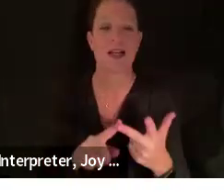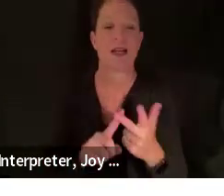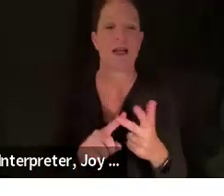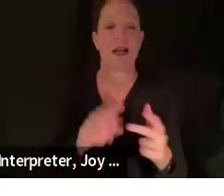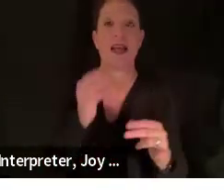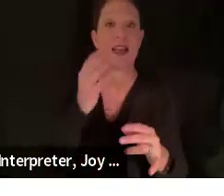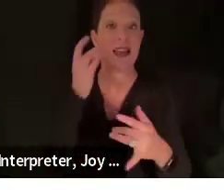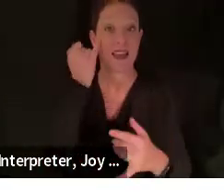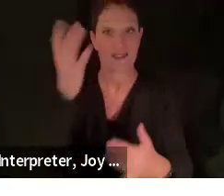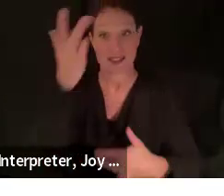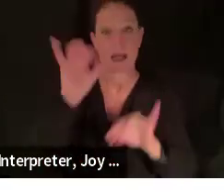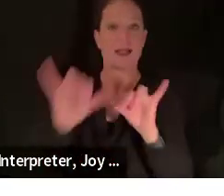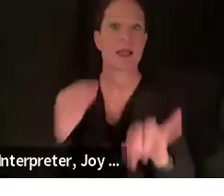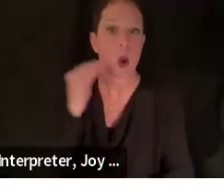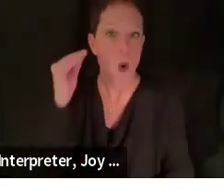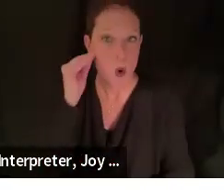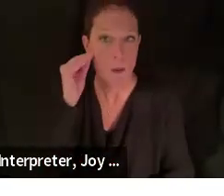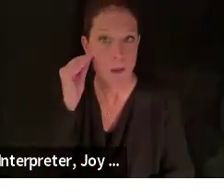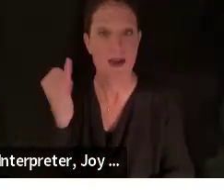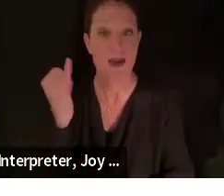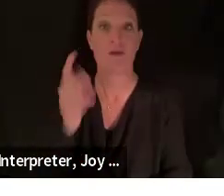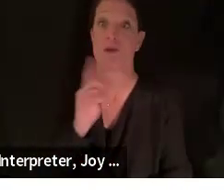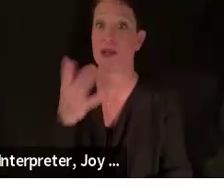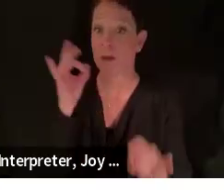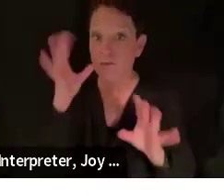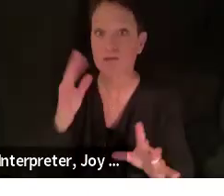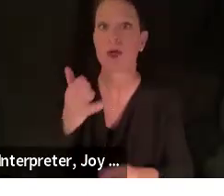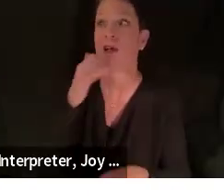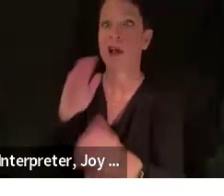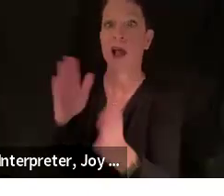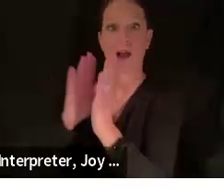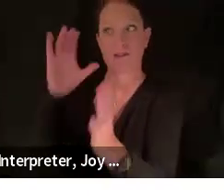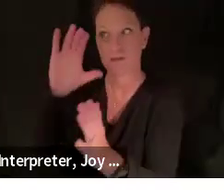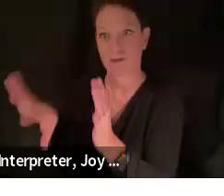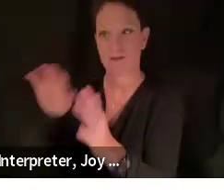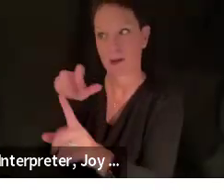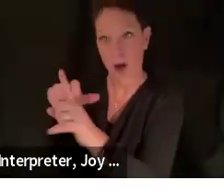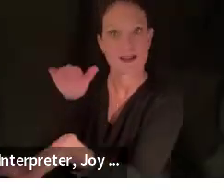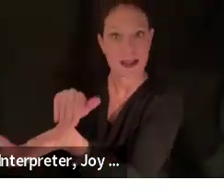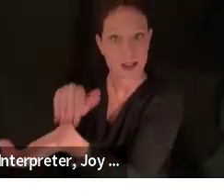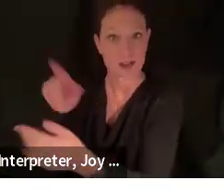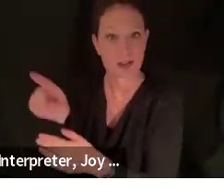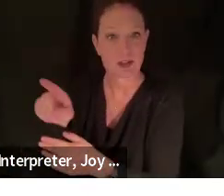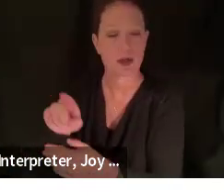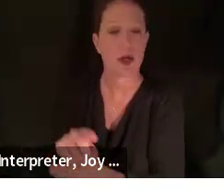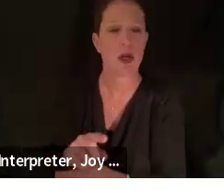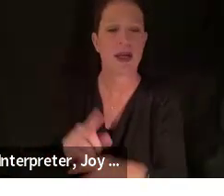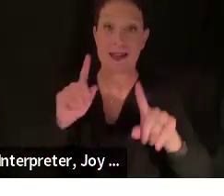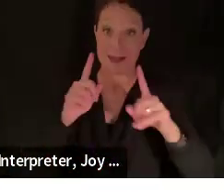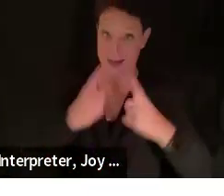are sick and seek treatment if needed. Testing if you are sick to know exactly what you're dealing with.